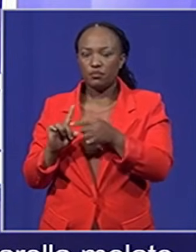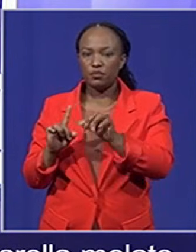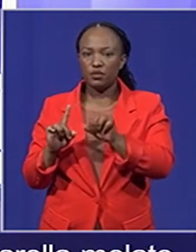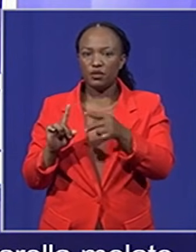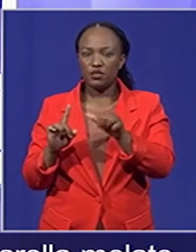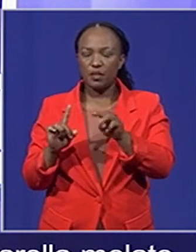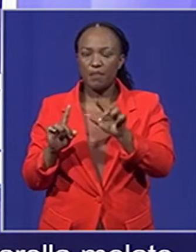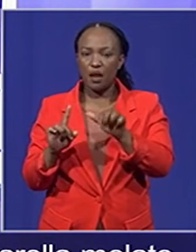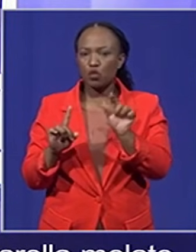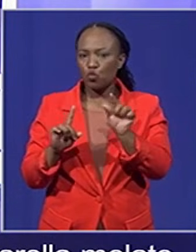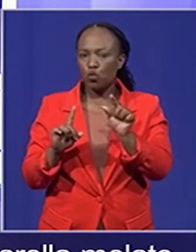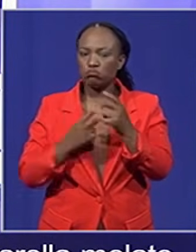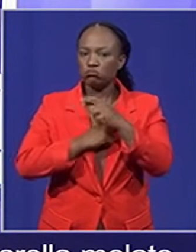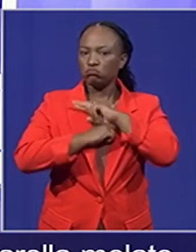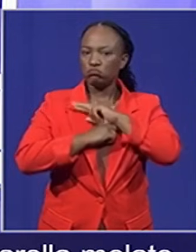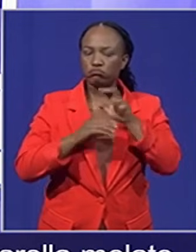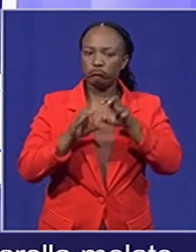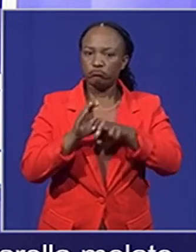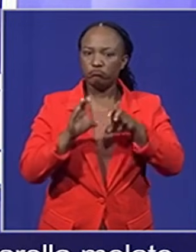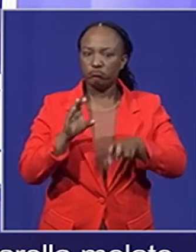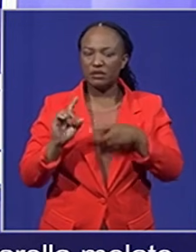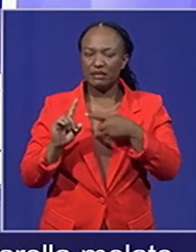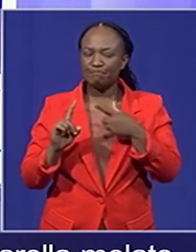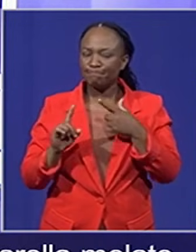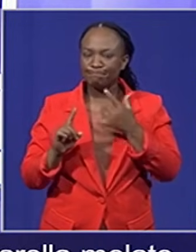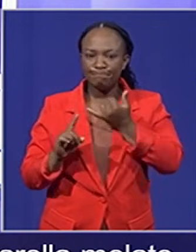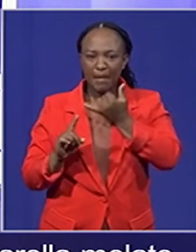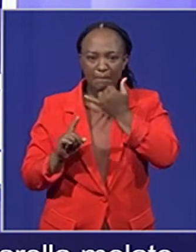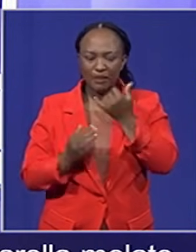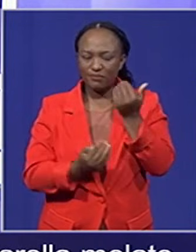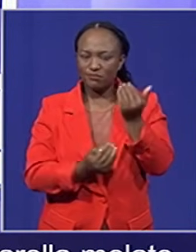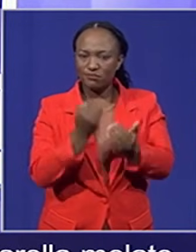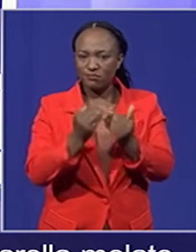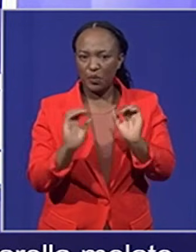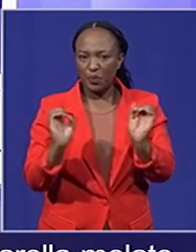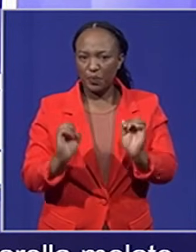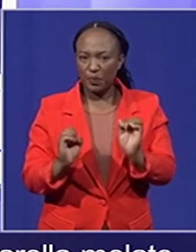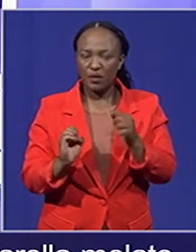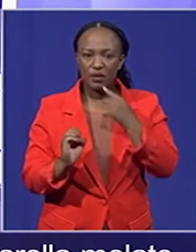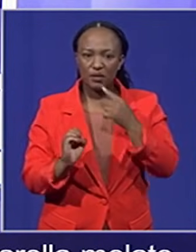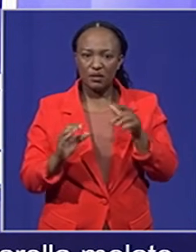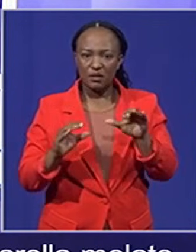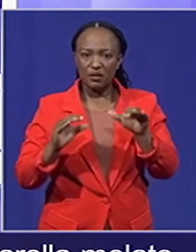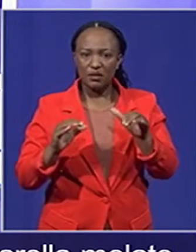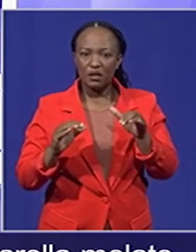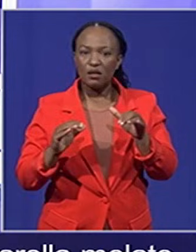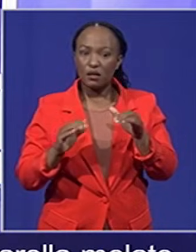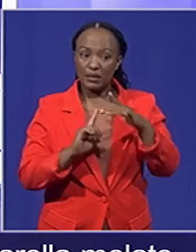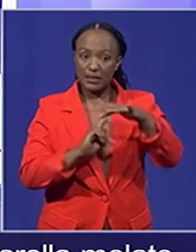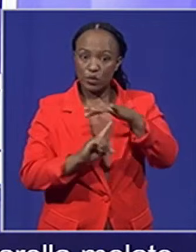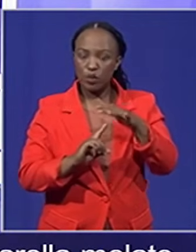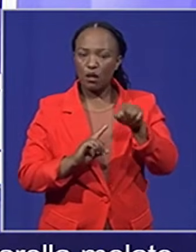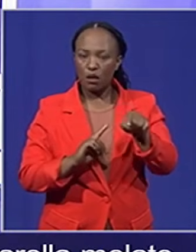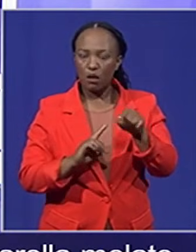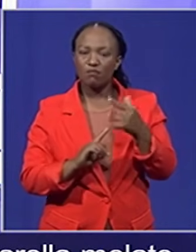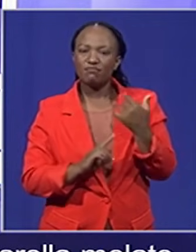Batohi ge a ntšha sa mafahleng ka go se kgotsofatšwe ke tshepedišo. Batohi o bolela gore lekala le maemong ao a kgahlhišago ge a bapetša le ka